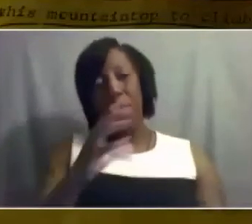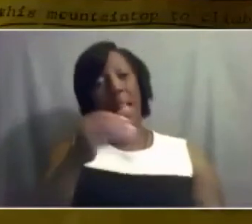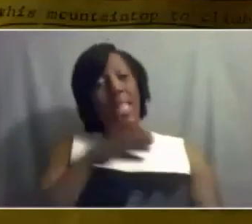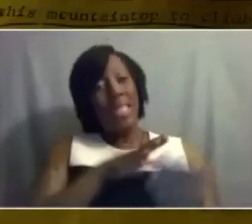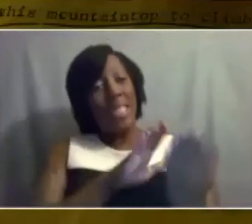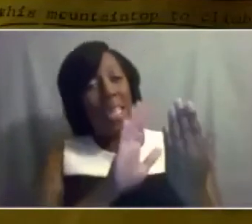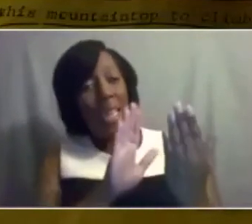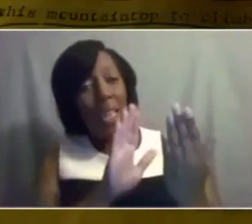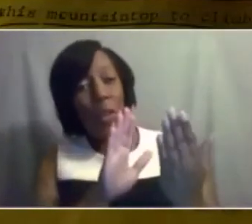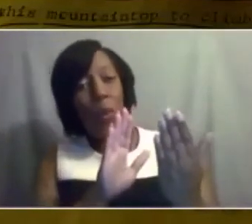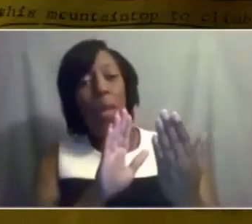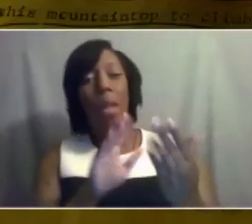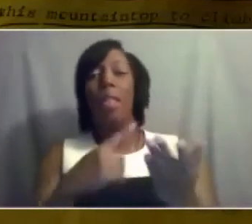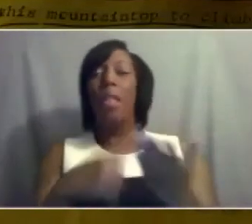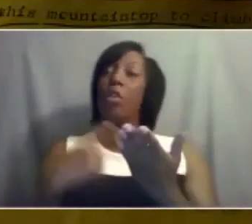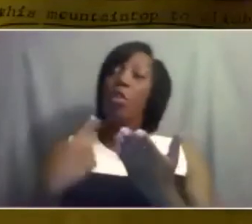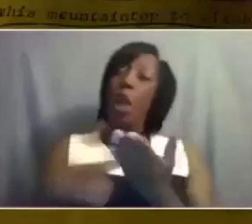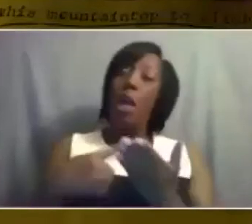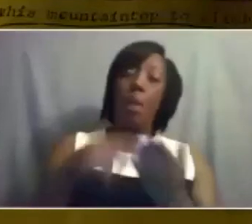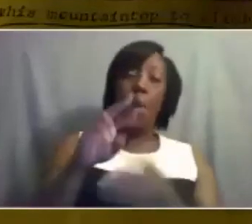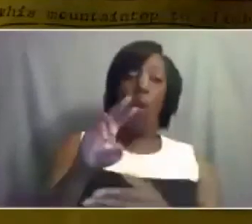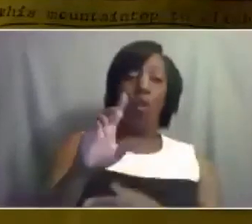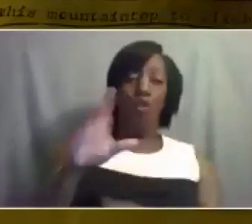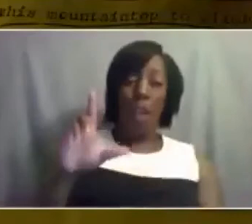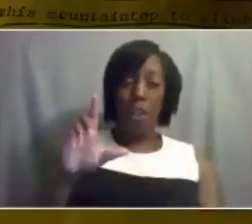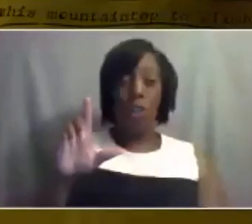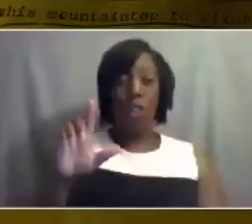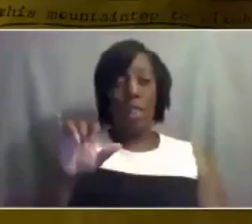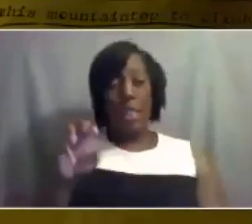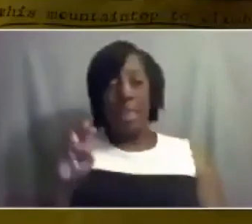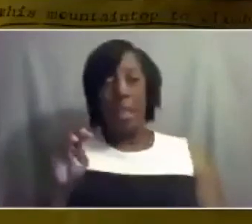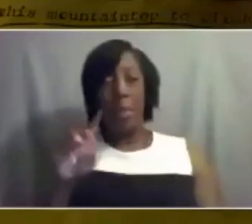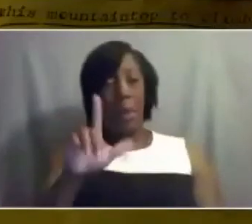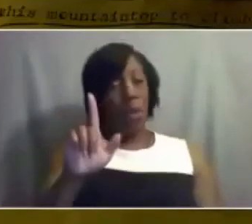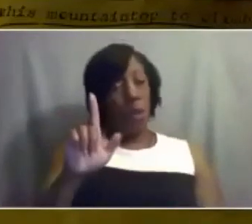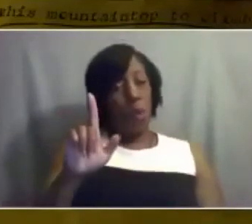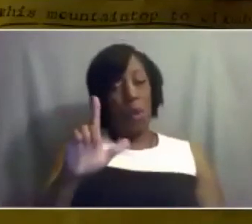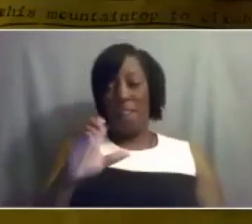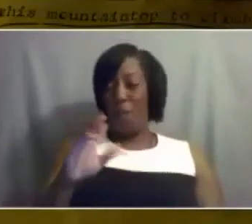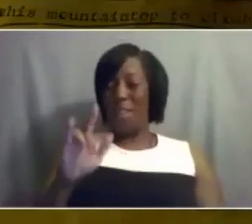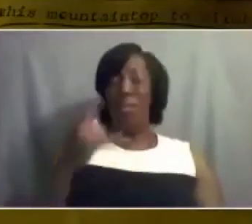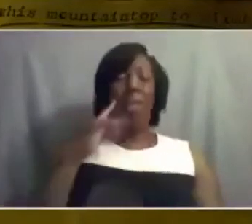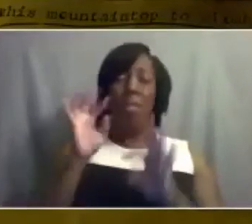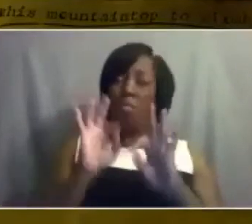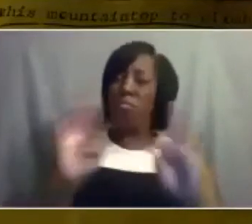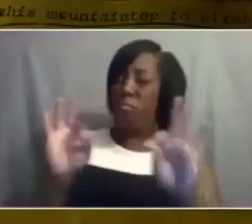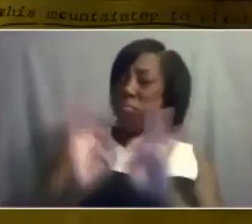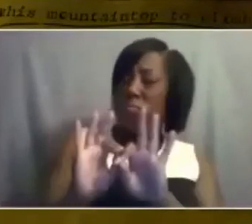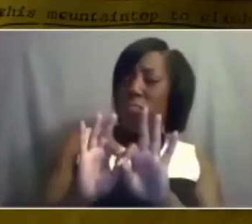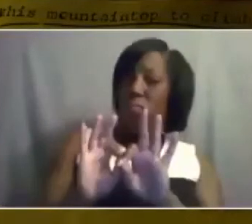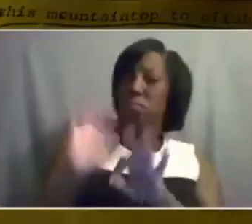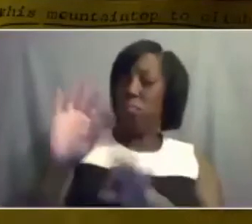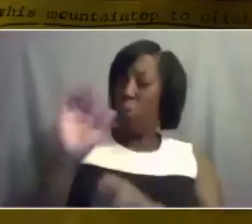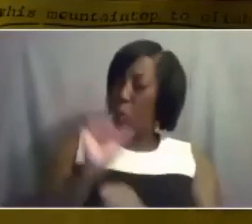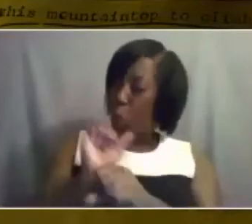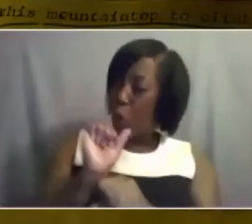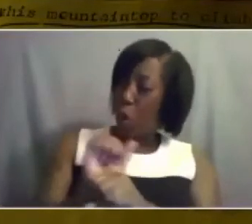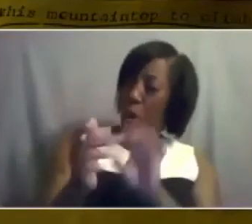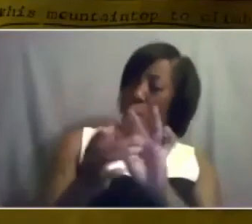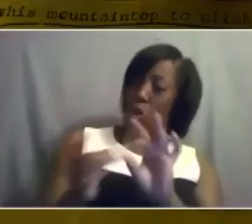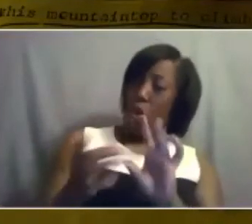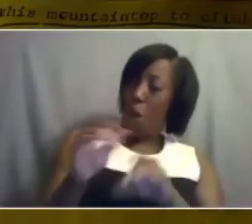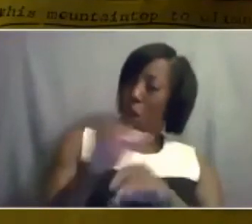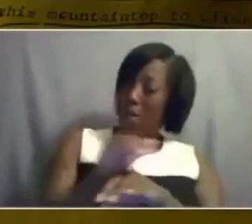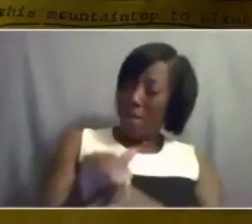ravages of racial capitalism in the 21st century is so important. And I think throughout all of your work and remarks tonight, the importance of